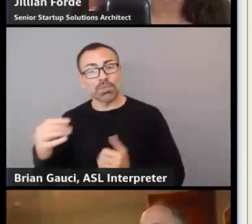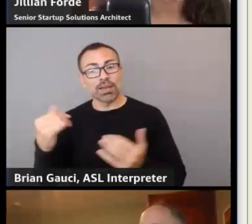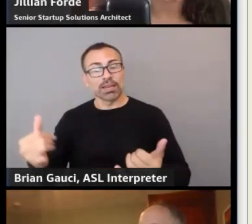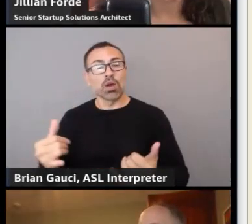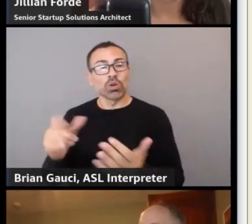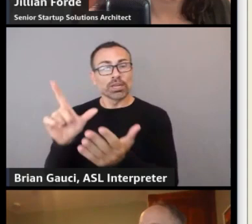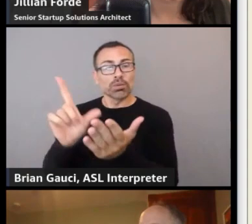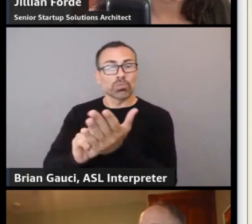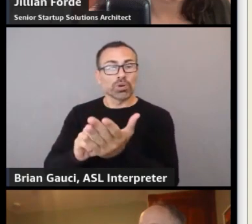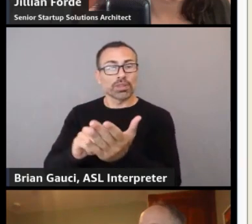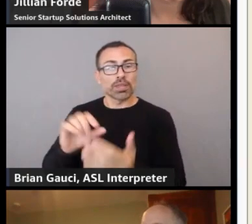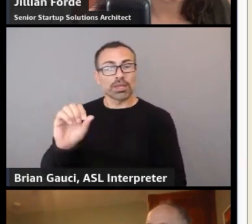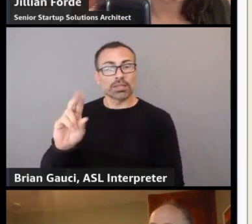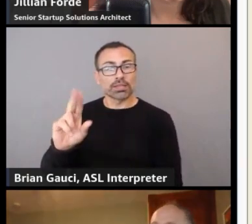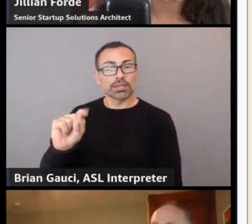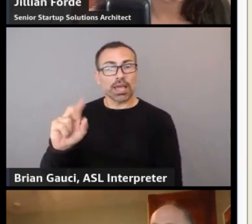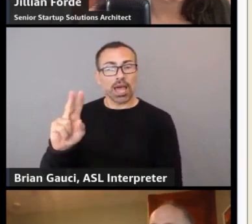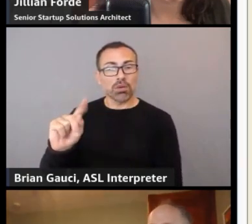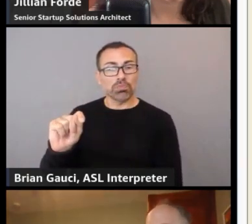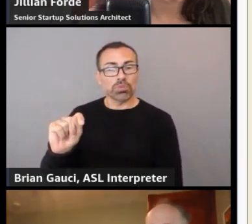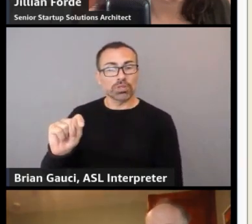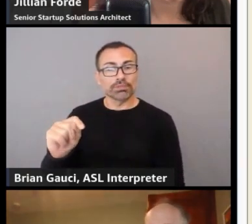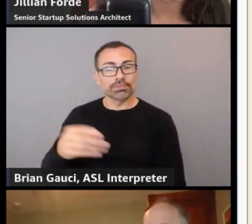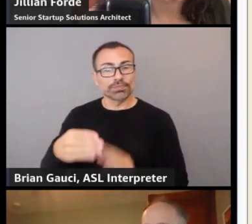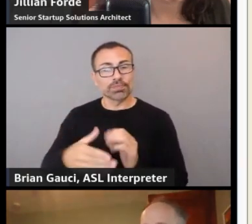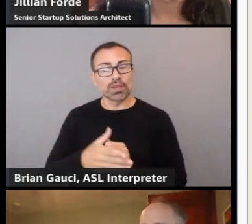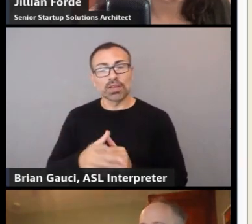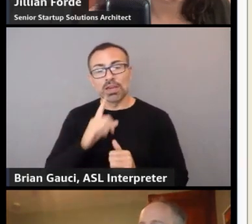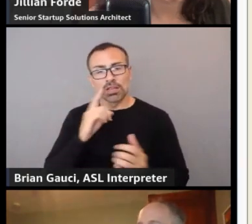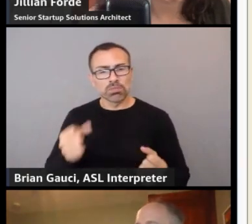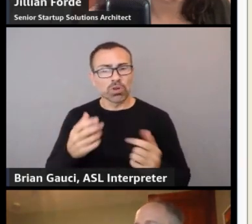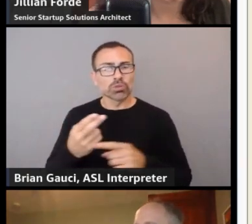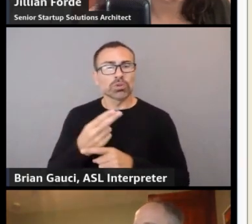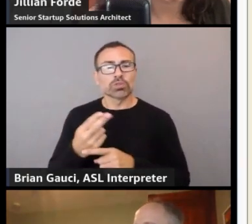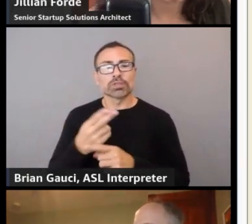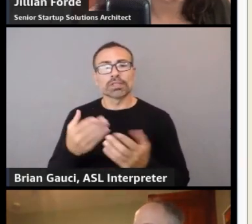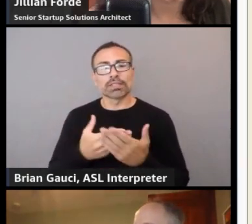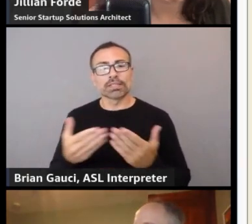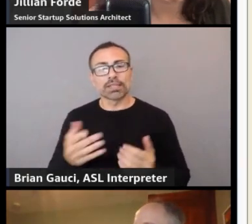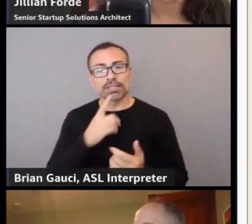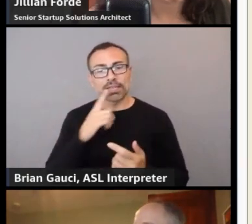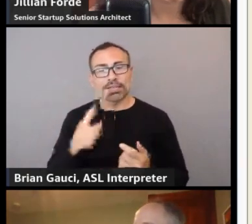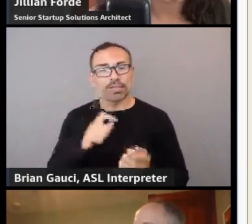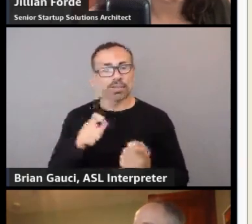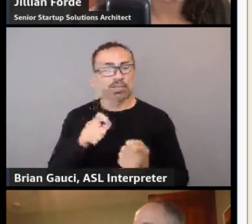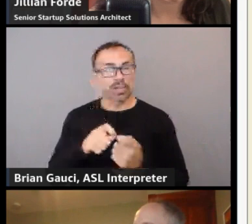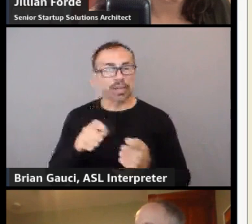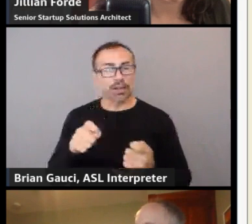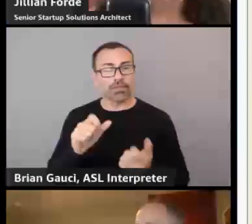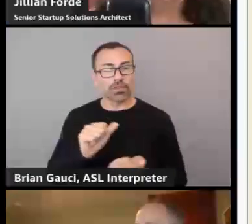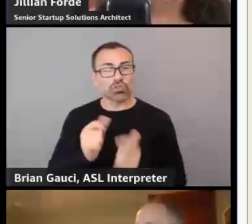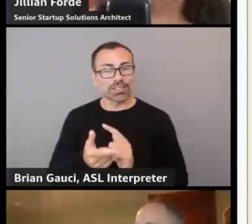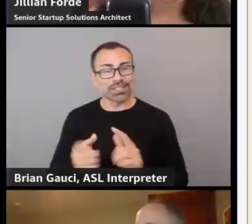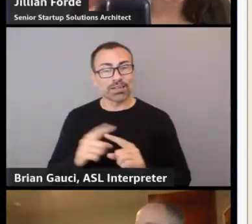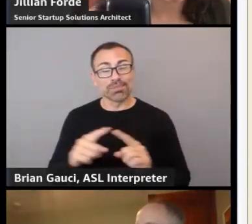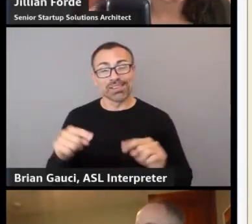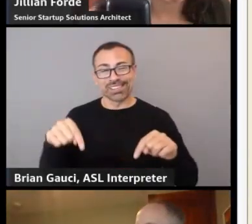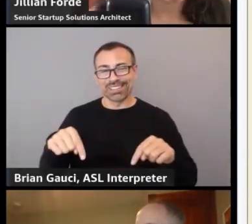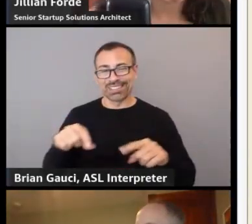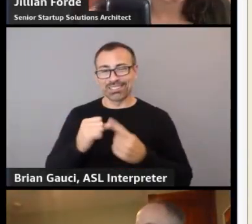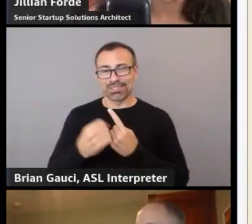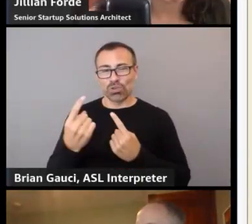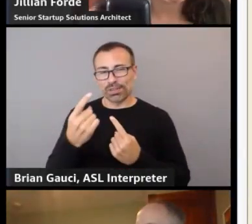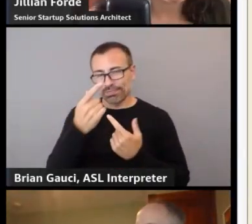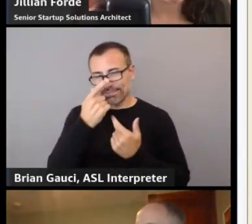output. The output actually has multiple useful things in it, like the certainty of the translation. But all I care about in this case is